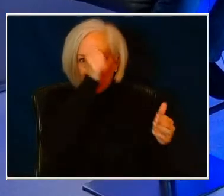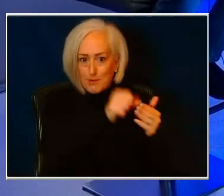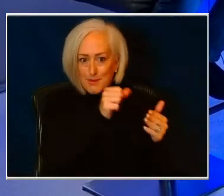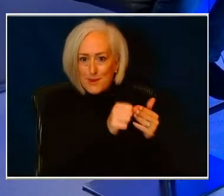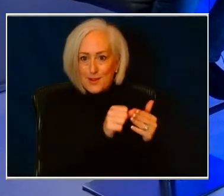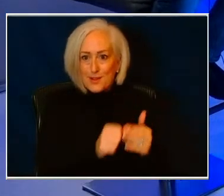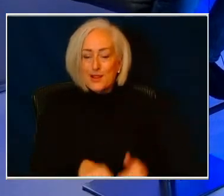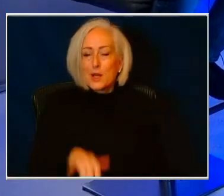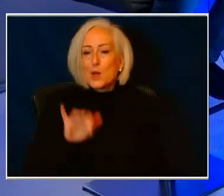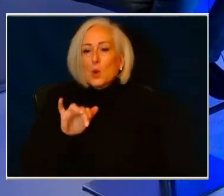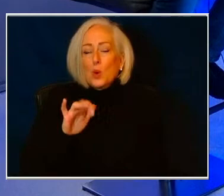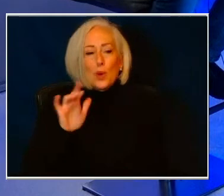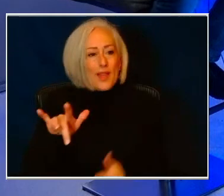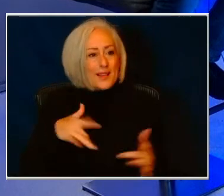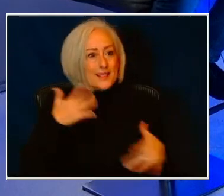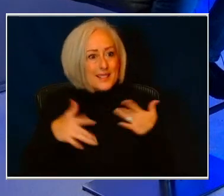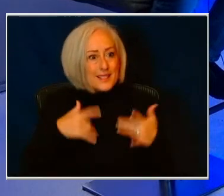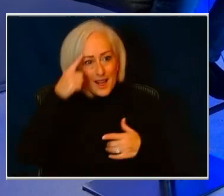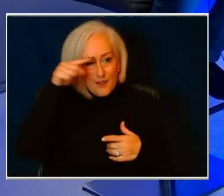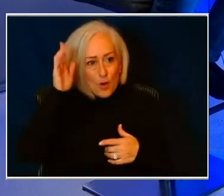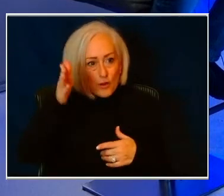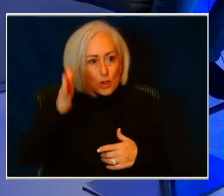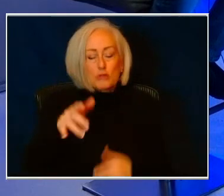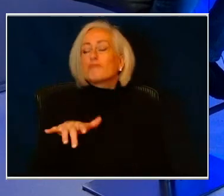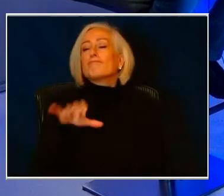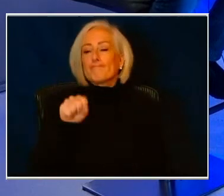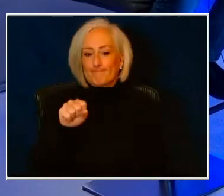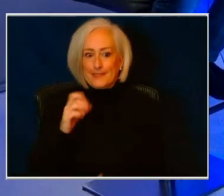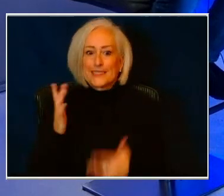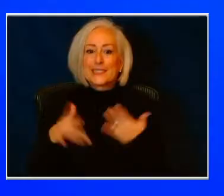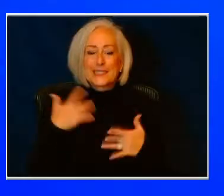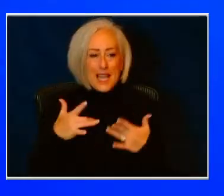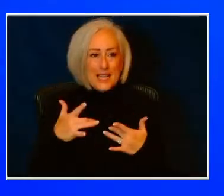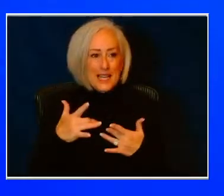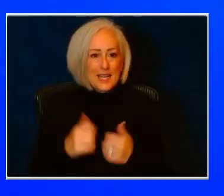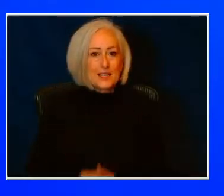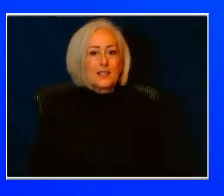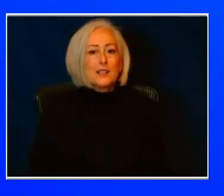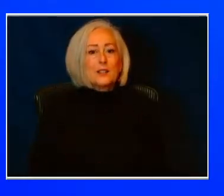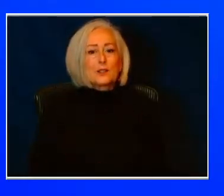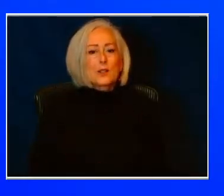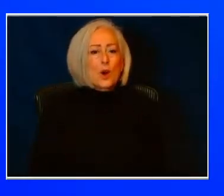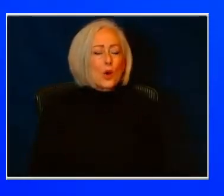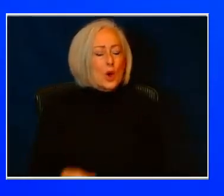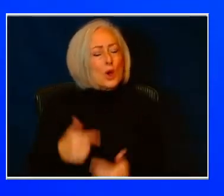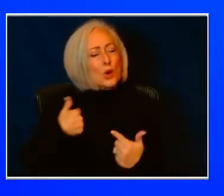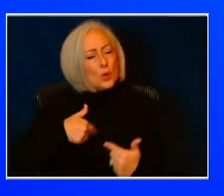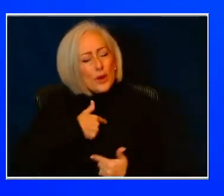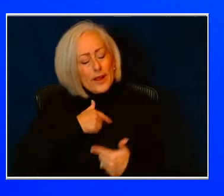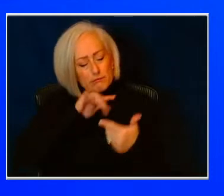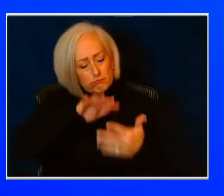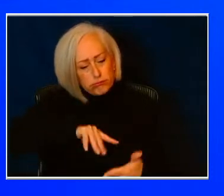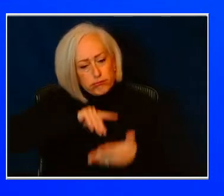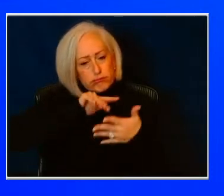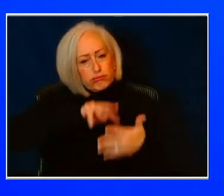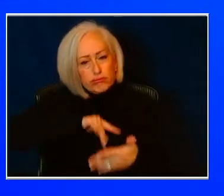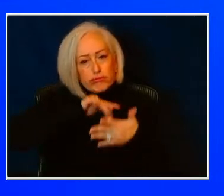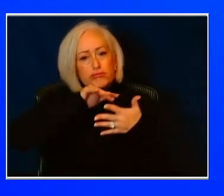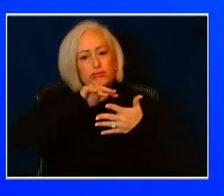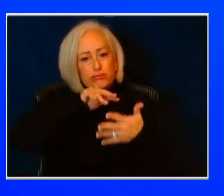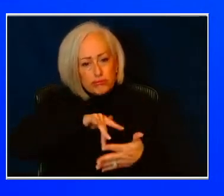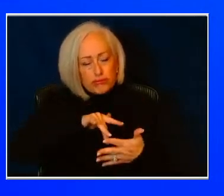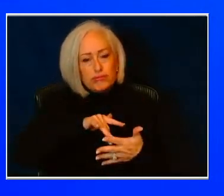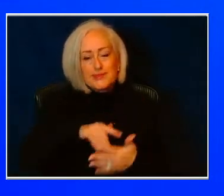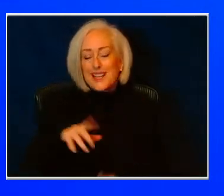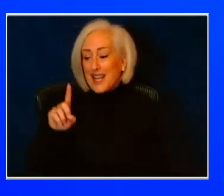you then about this the future. is phenomenally exciting. So what is essentially telling us, we've been studying these diseases, and Dr. Burns would be